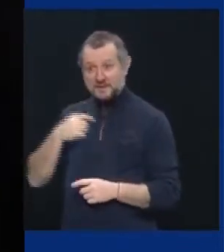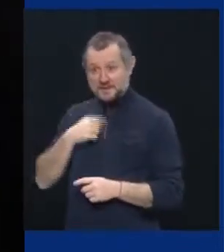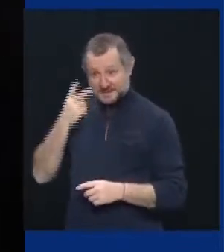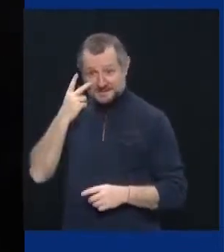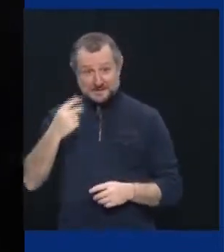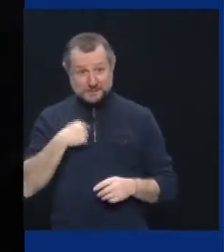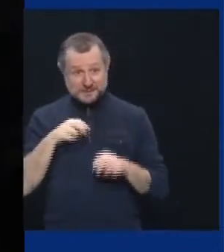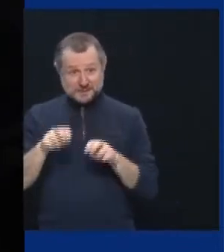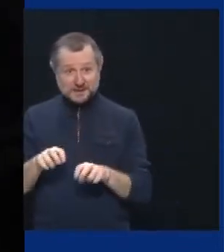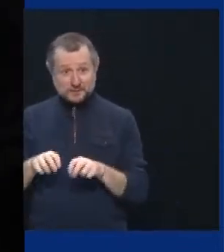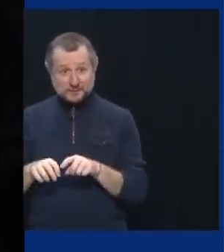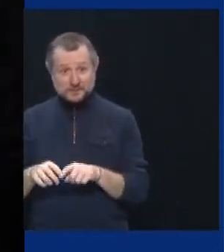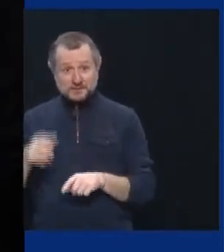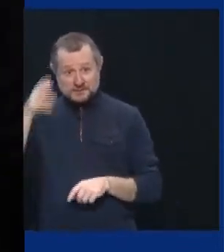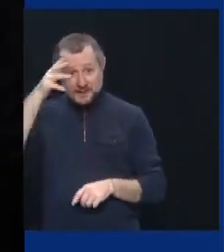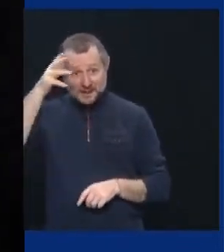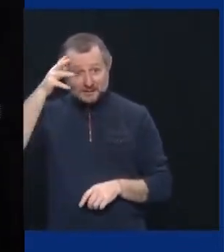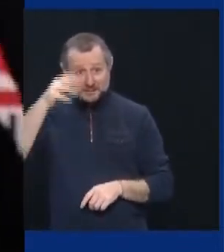his